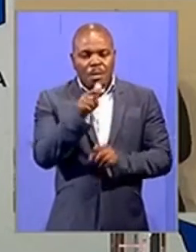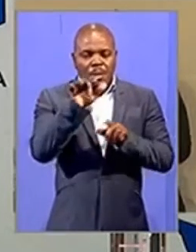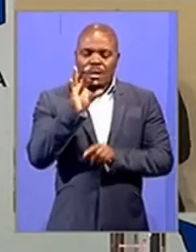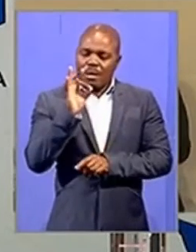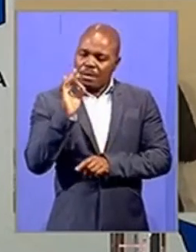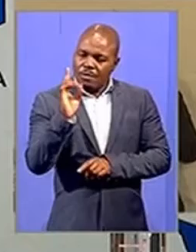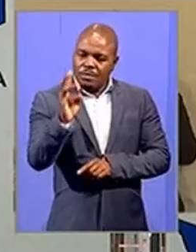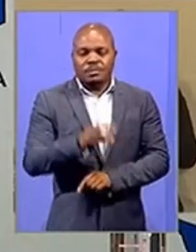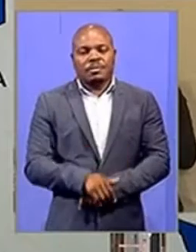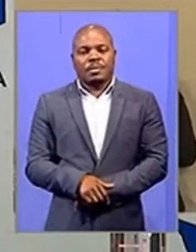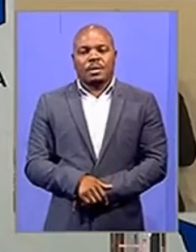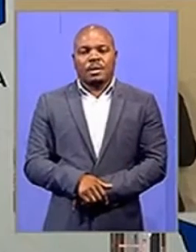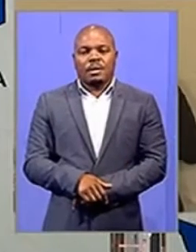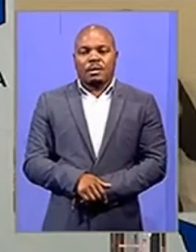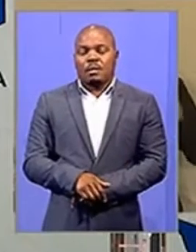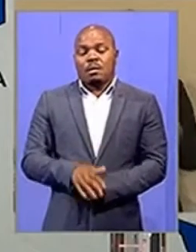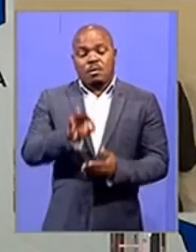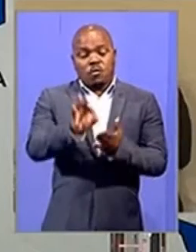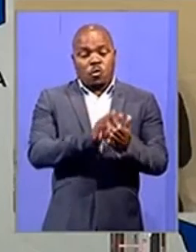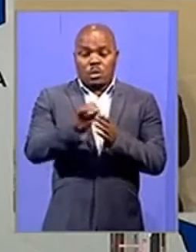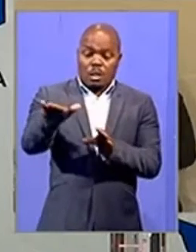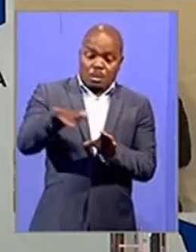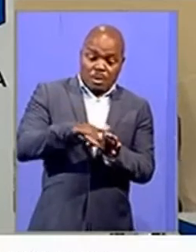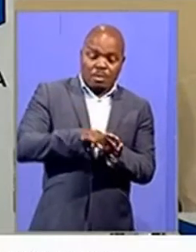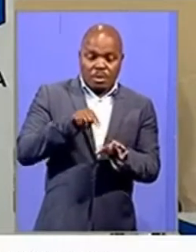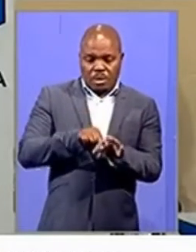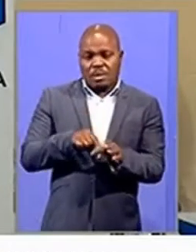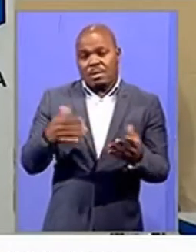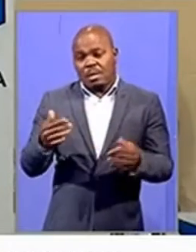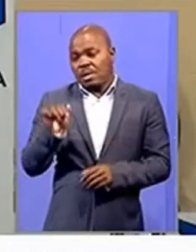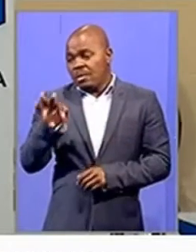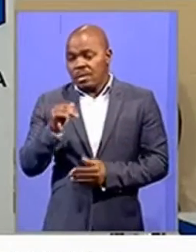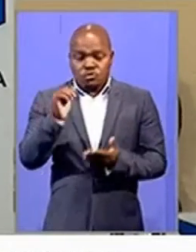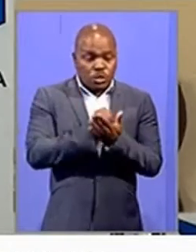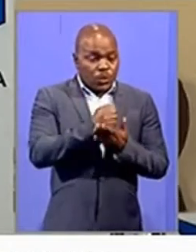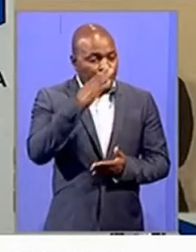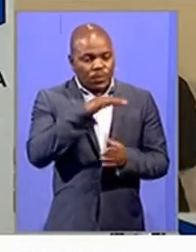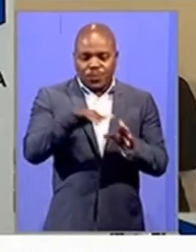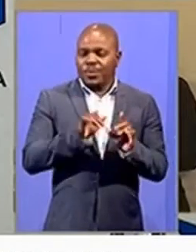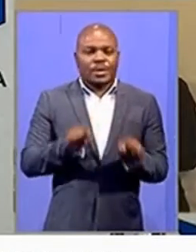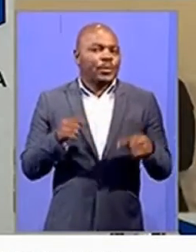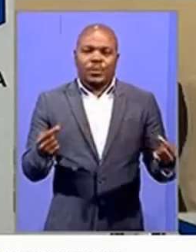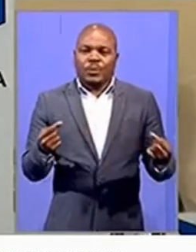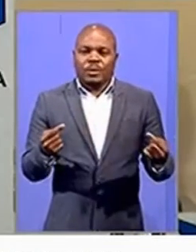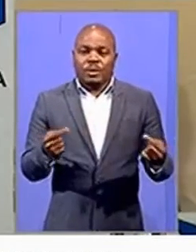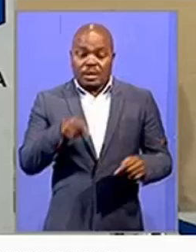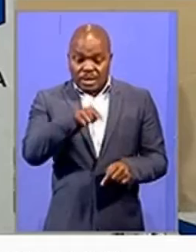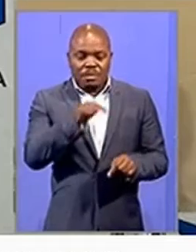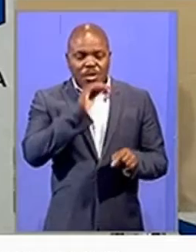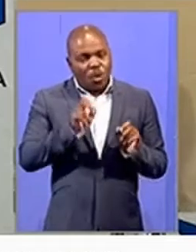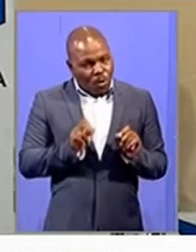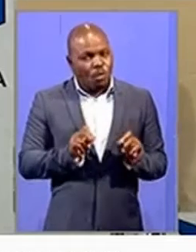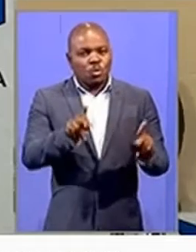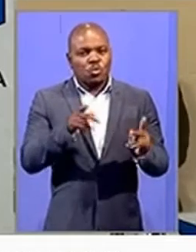basis. Electoral participation, which is impossible without registration, provides an opportunity